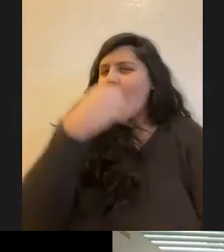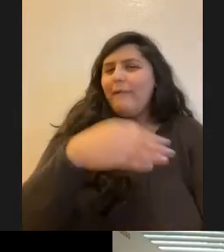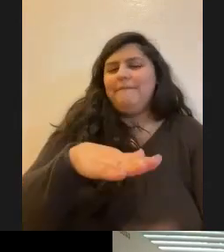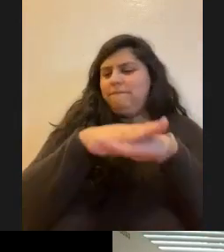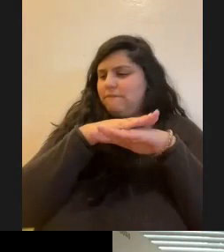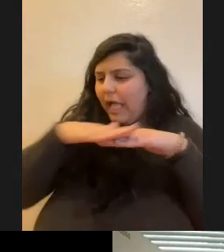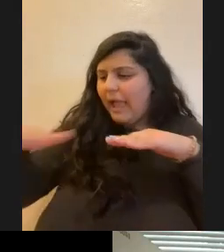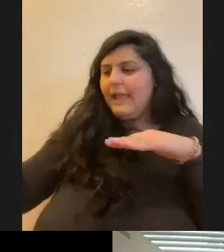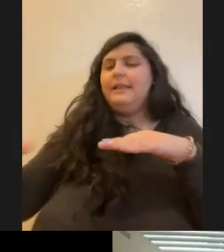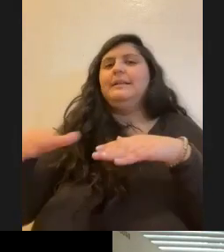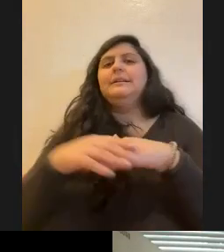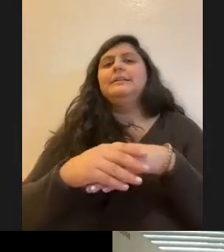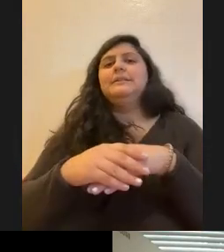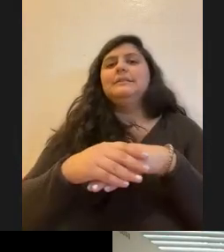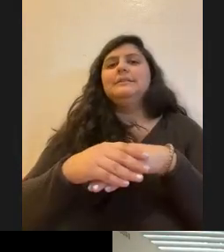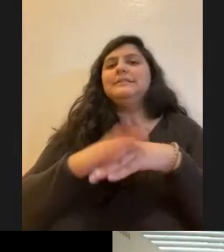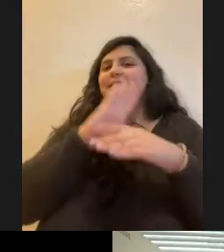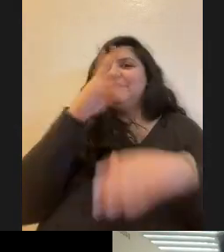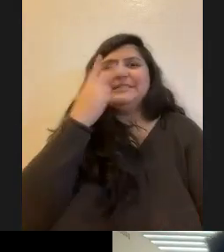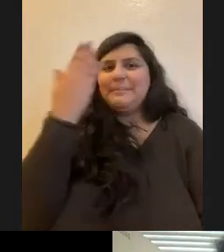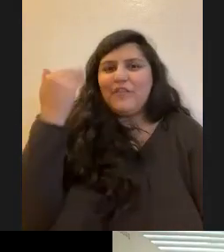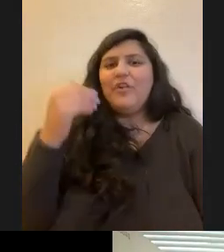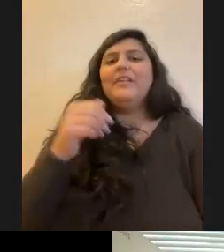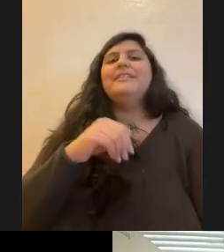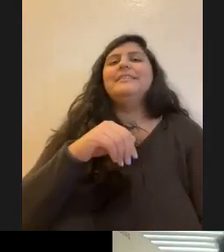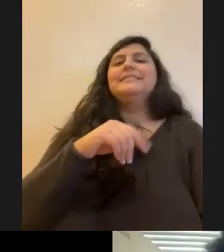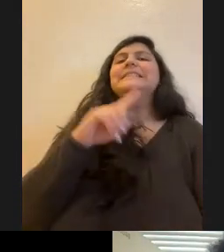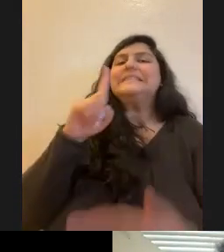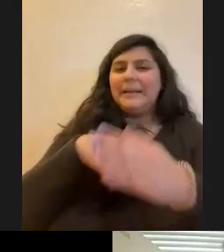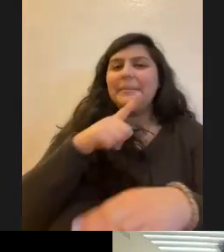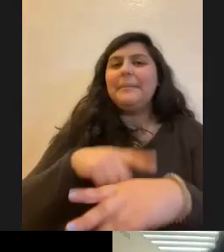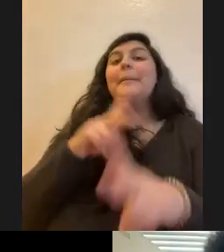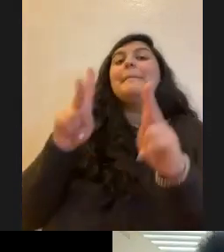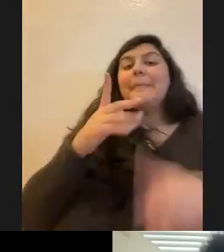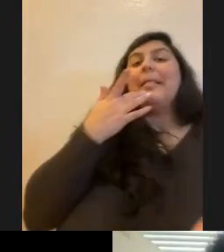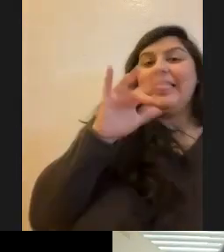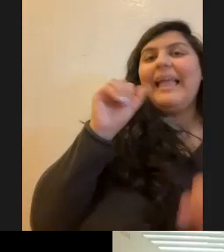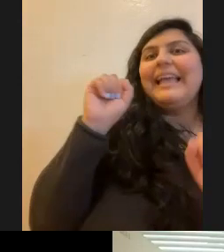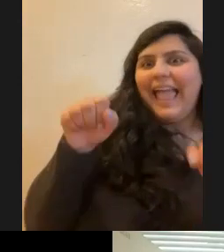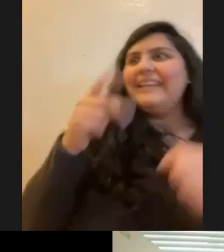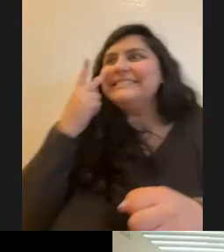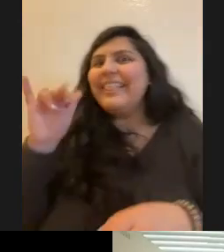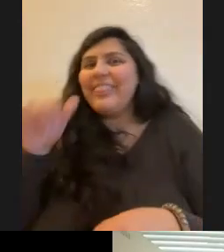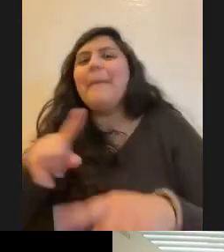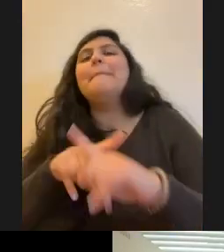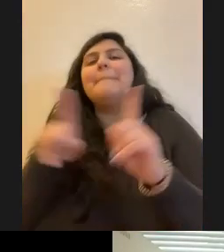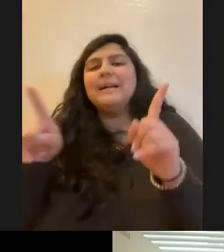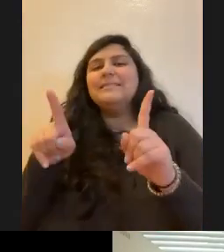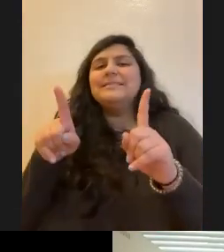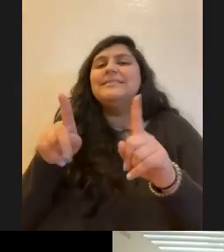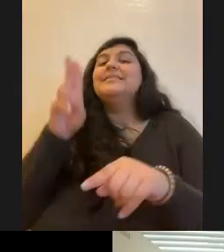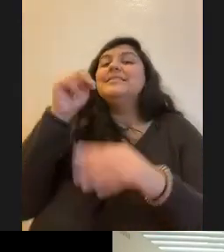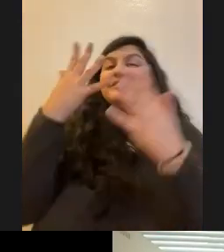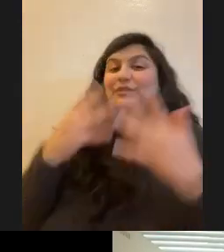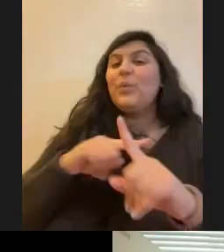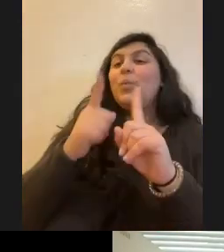be like something you've never seen before. Occasionally people get lucky enough to see that. Unfortunately, usually when